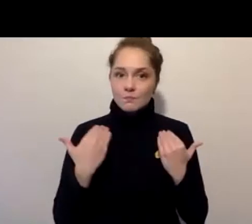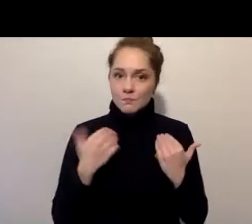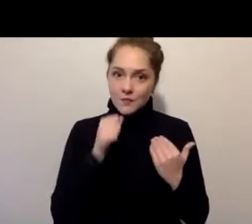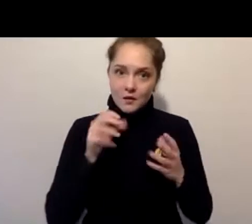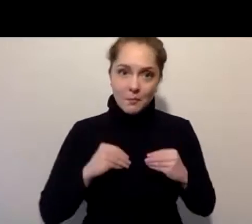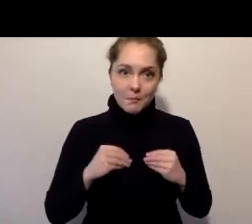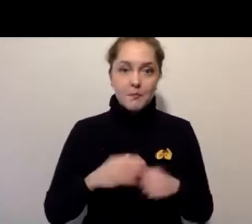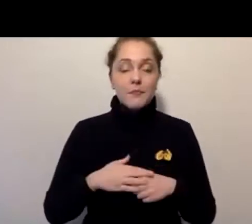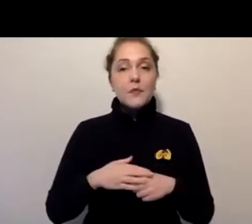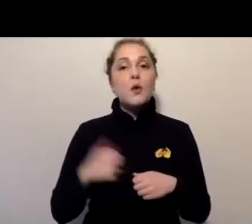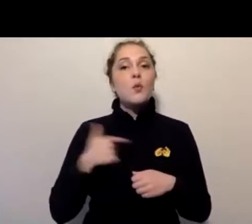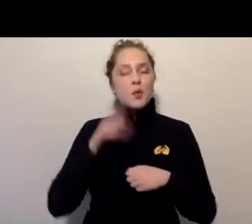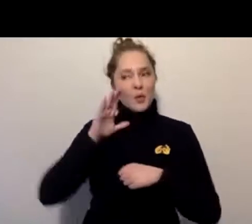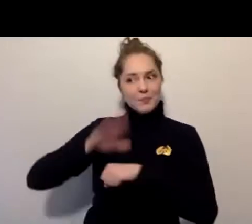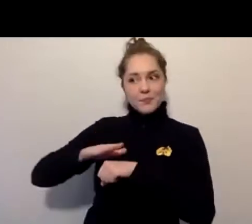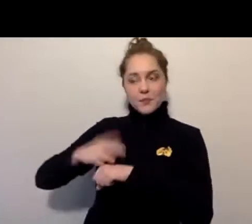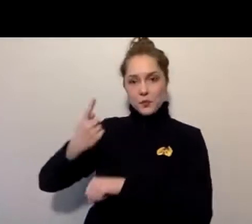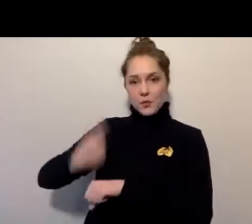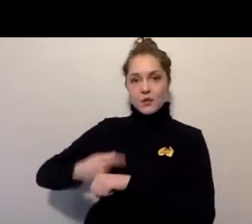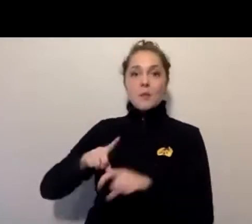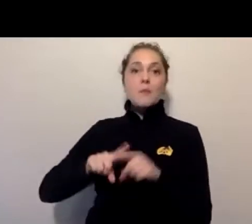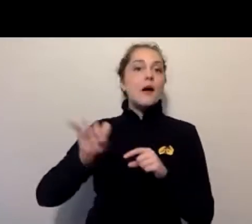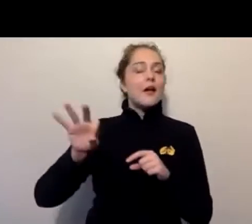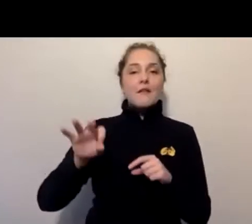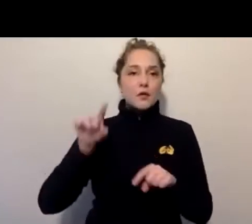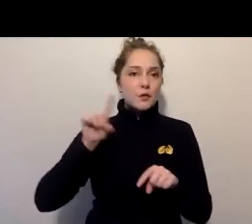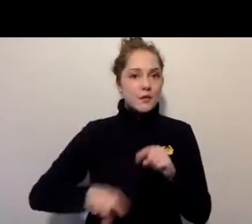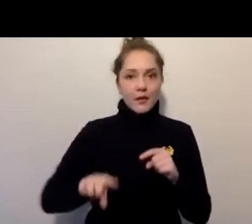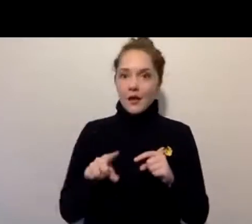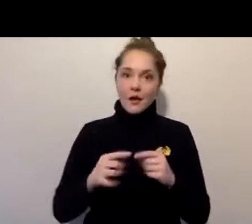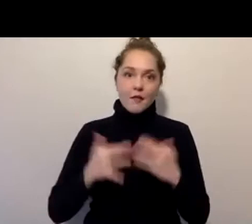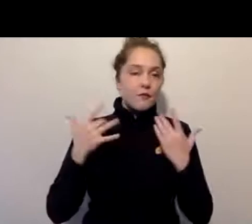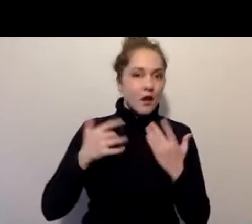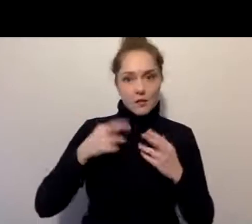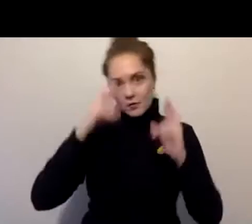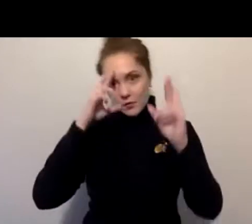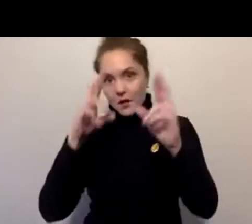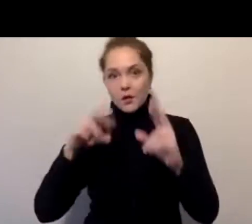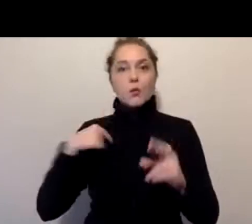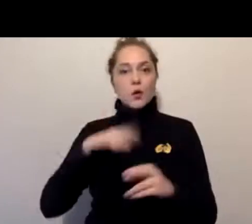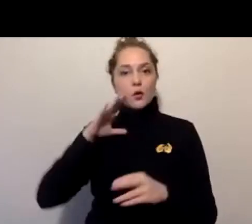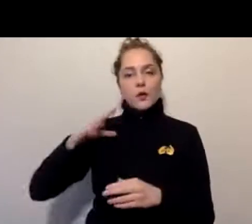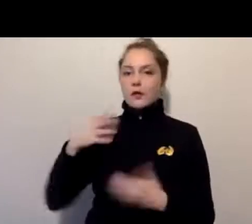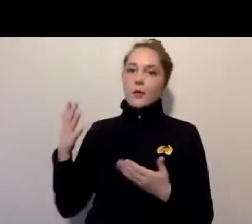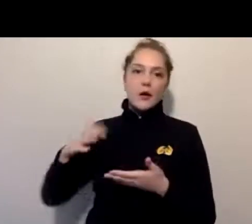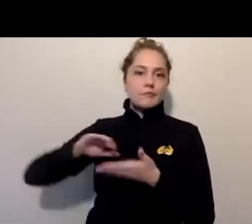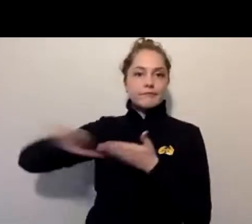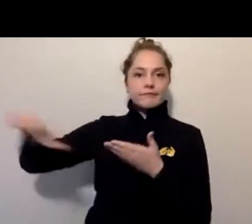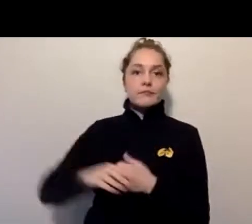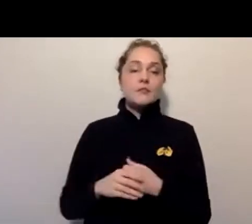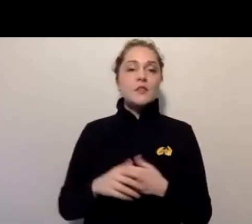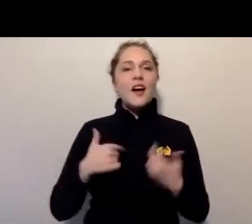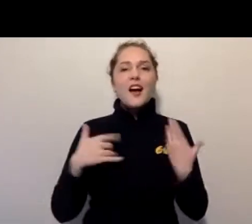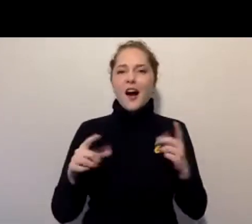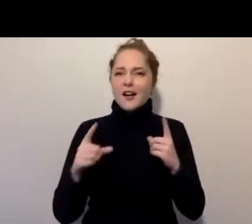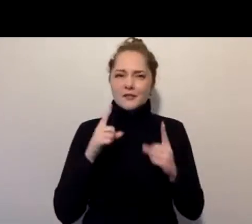You will receive a courtesy warning, but will be removed if perpetuated. And I've already spoken to both of you